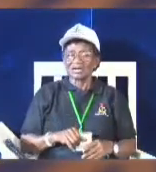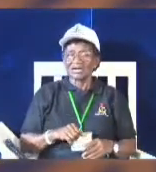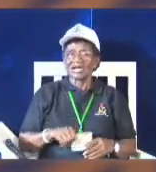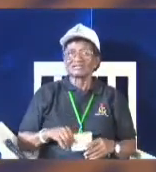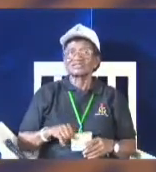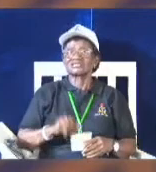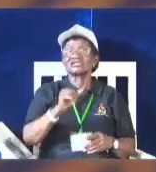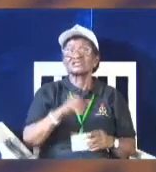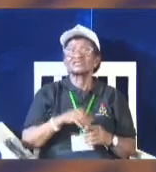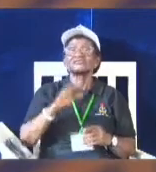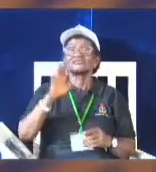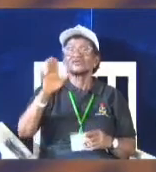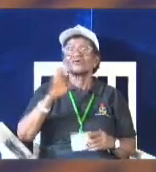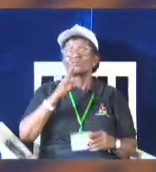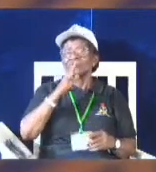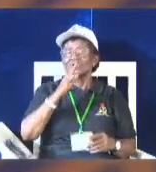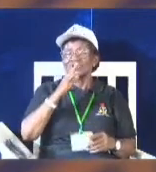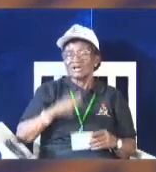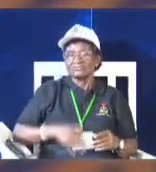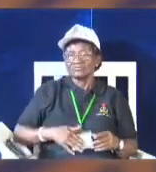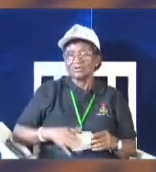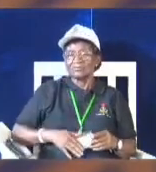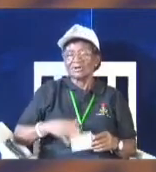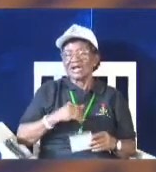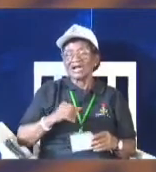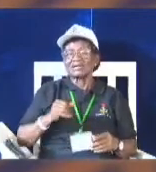apart for a purpose.